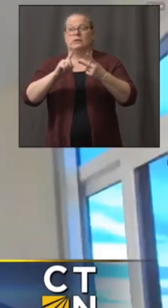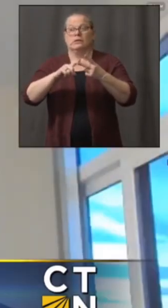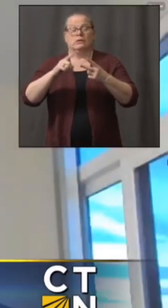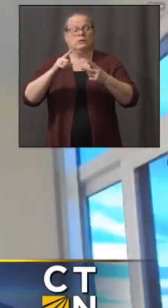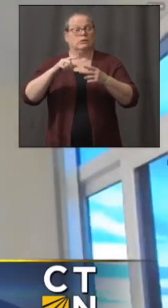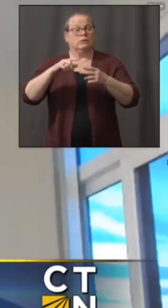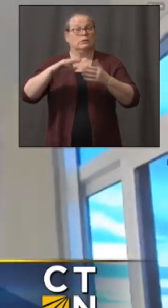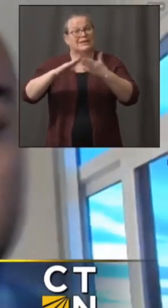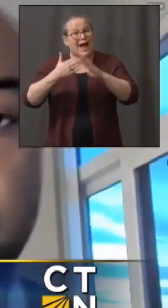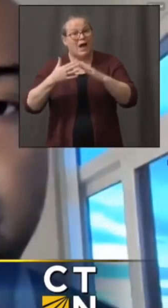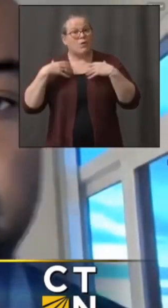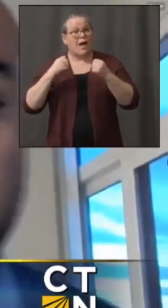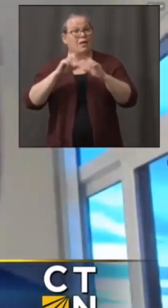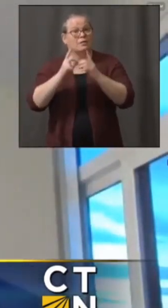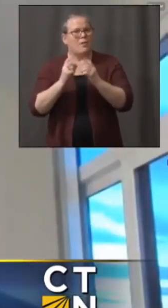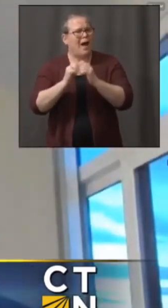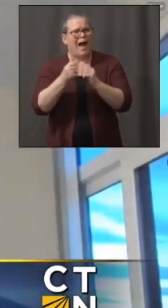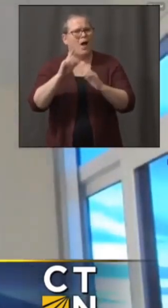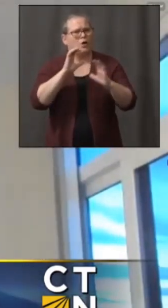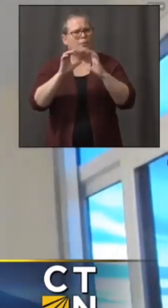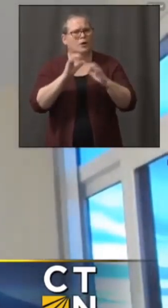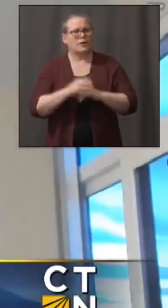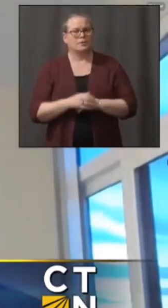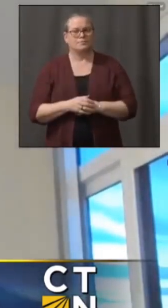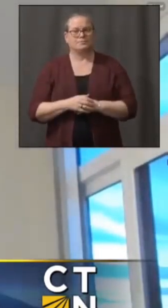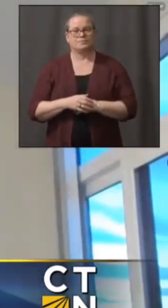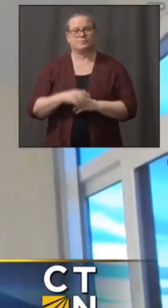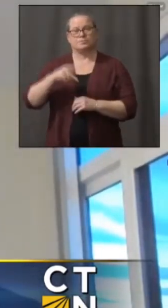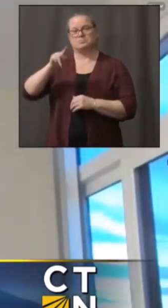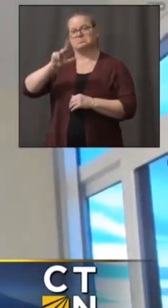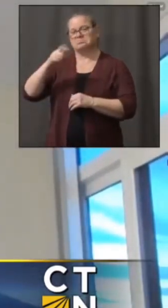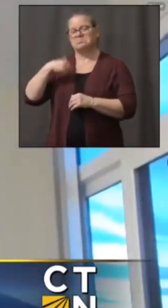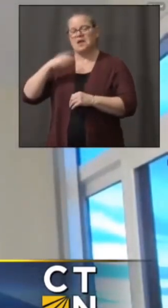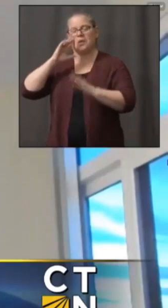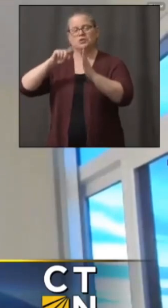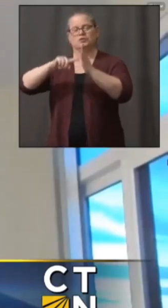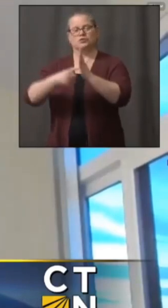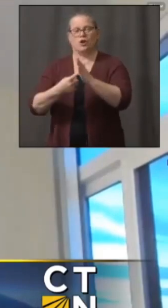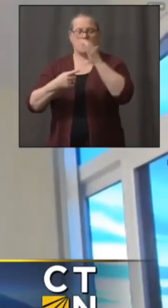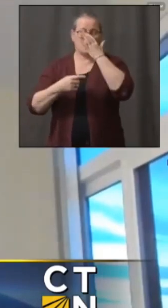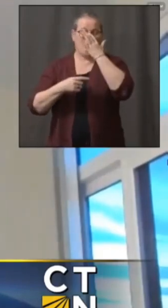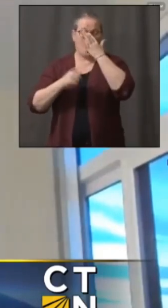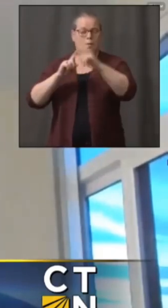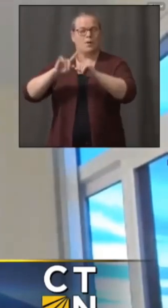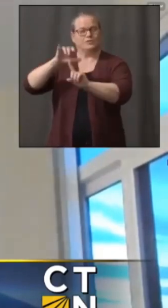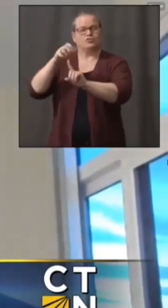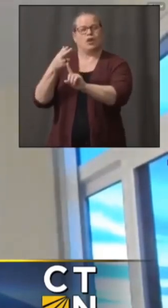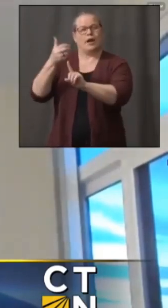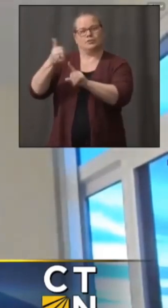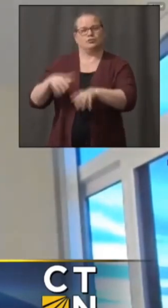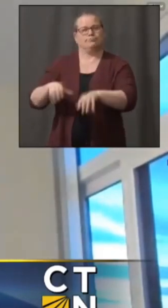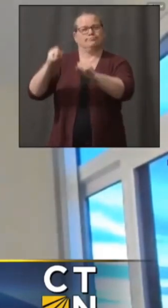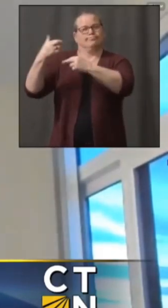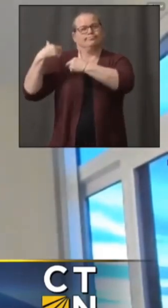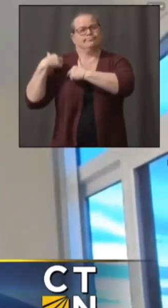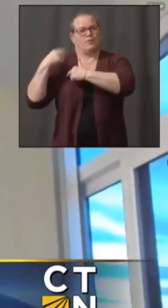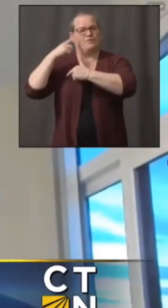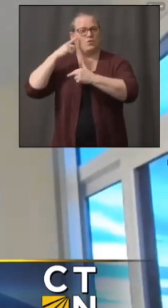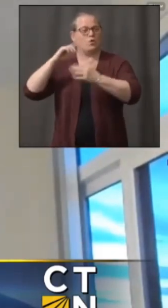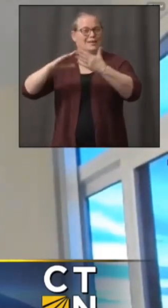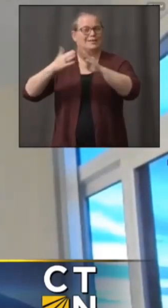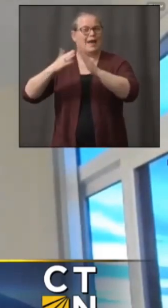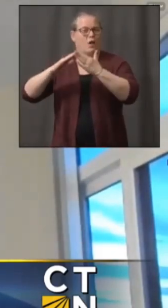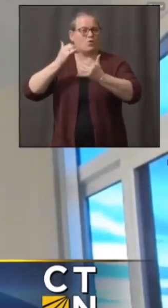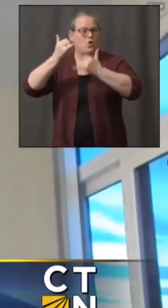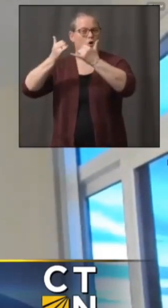Well, I'll start and I'll let Josh do it because he basically runs our municipal calls. One, our